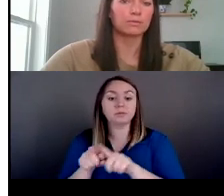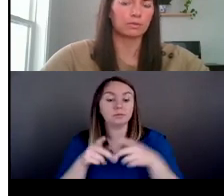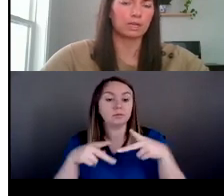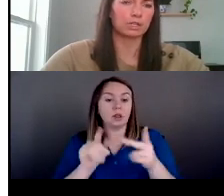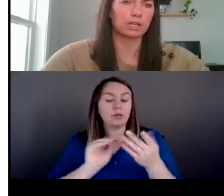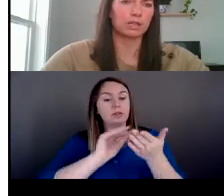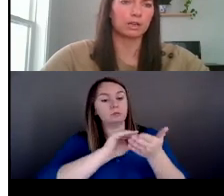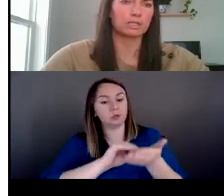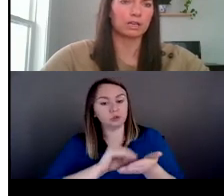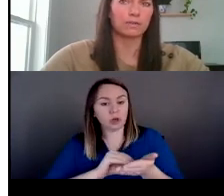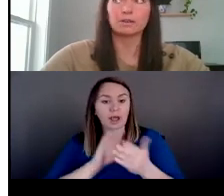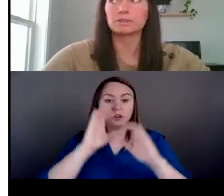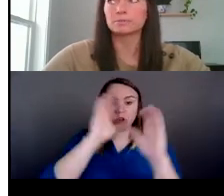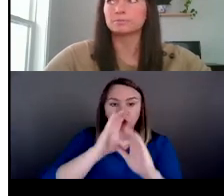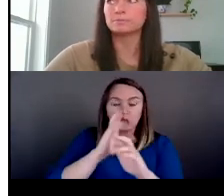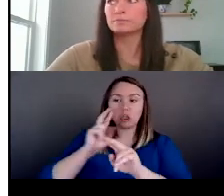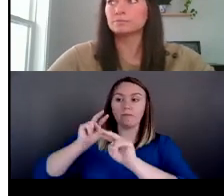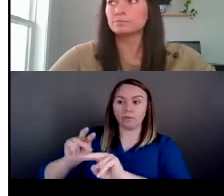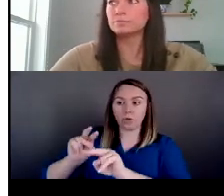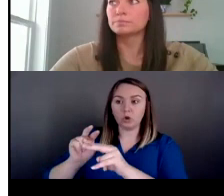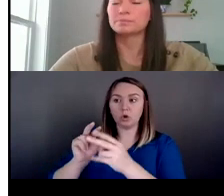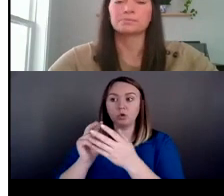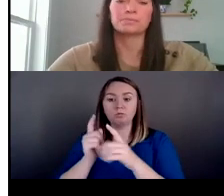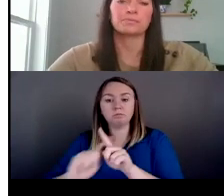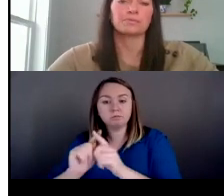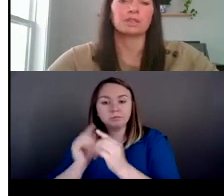visible information in the NamUs case files.